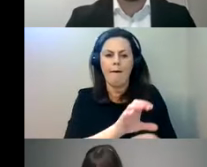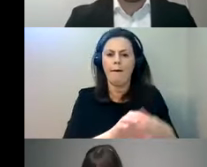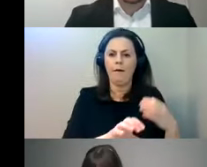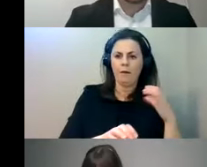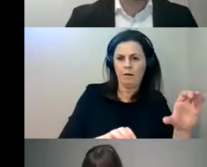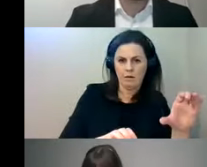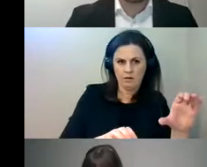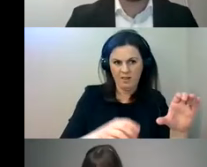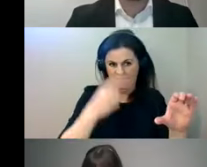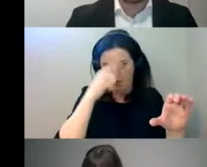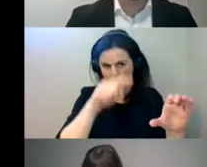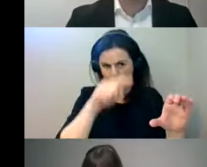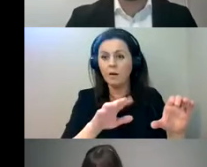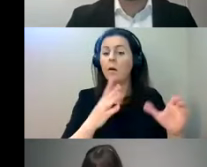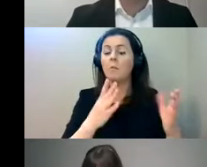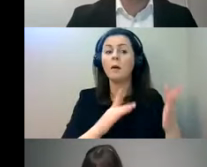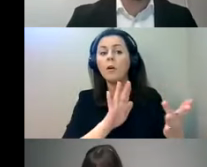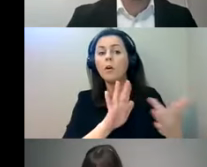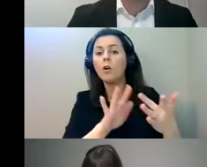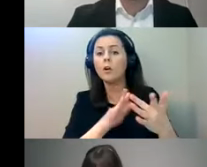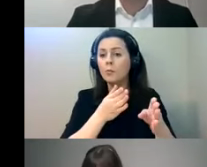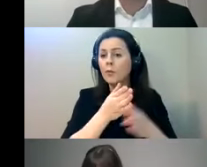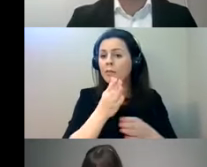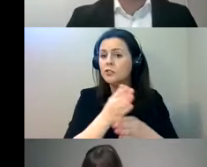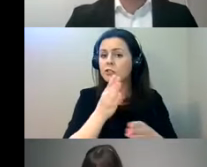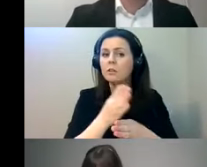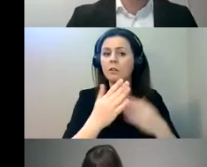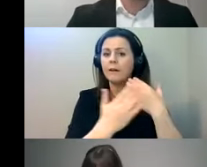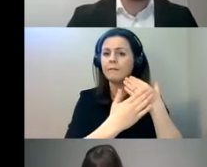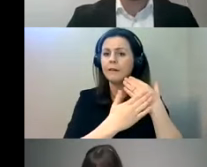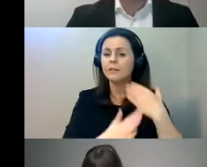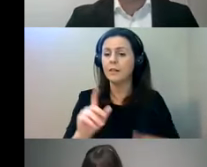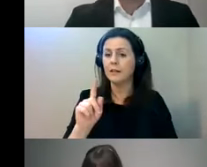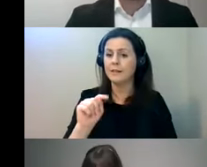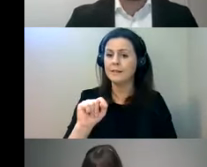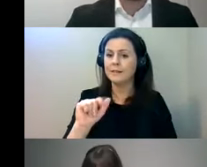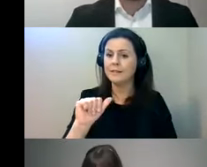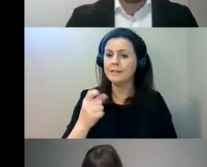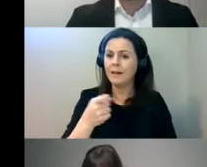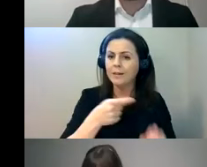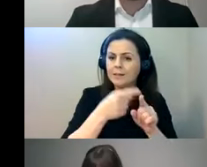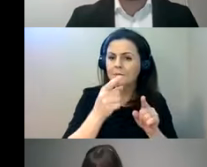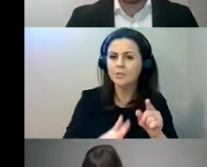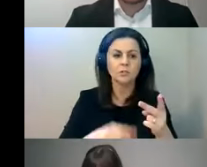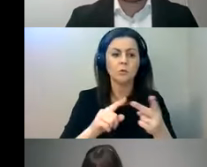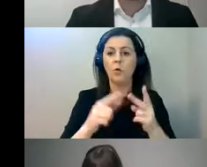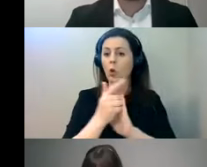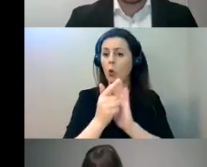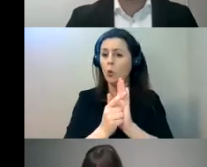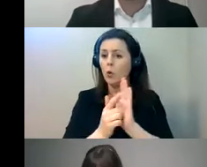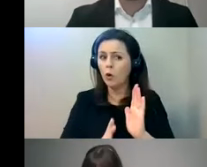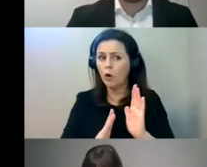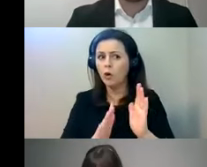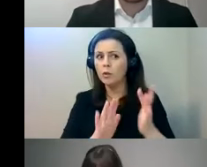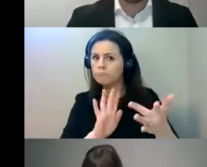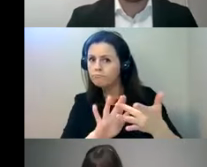to ask professional advisors, whether those be tax advisors or lawyers or other financial